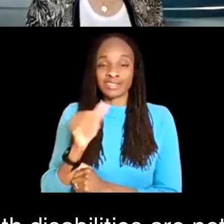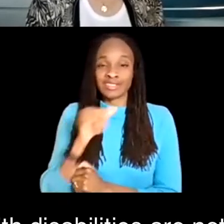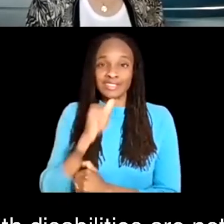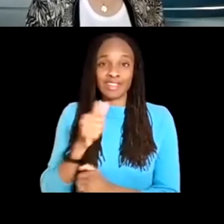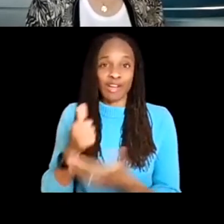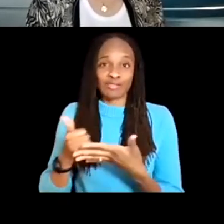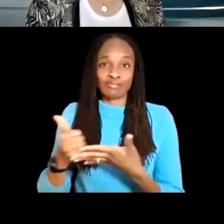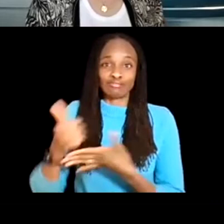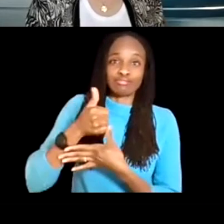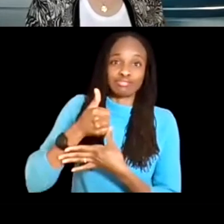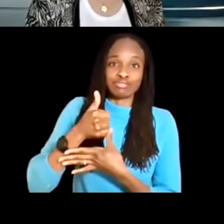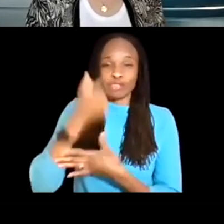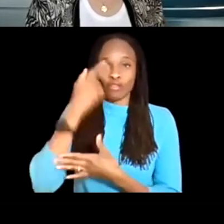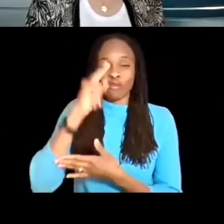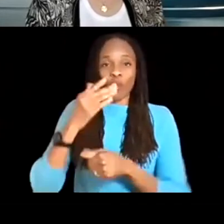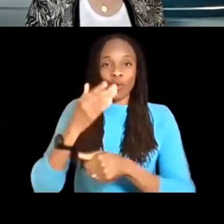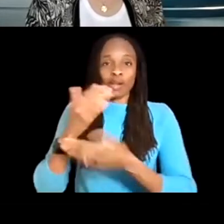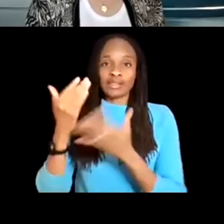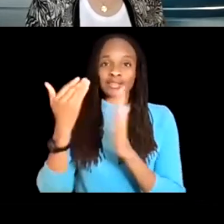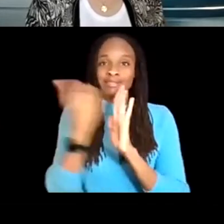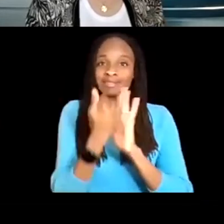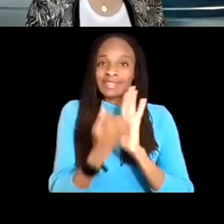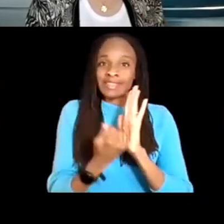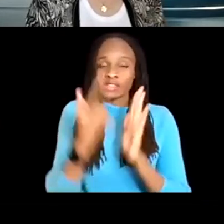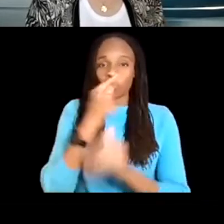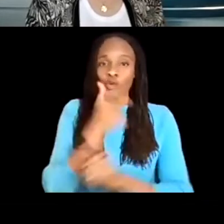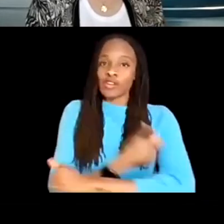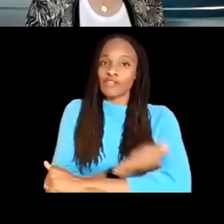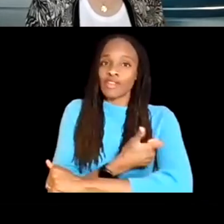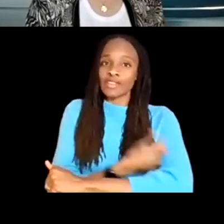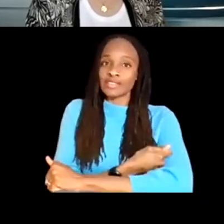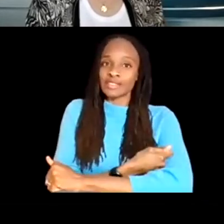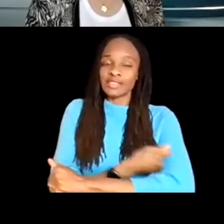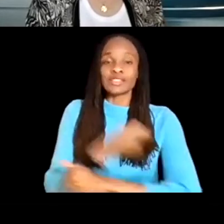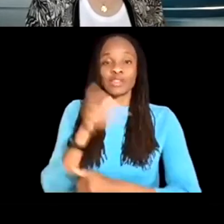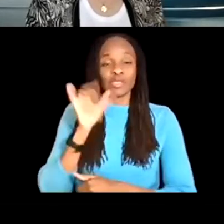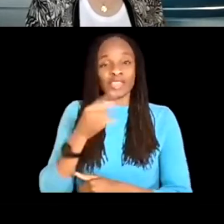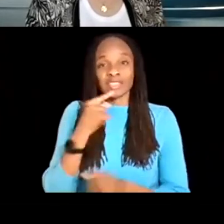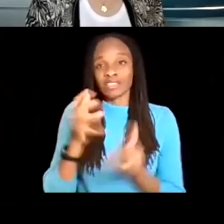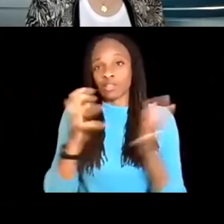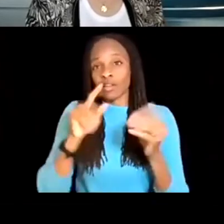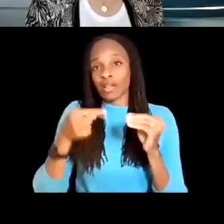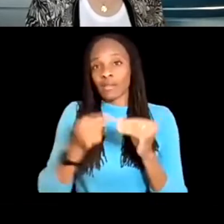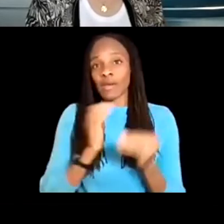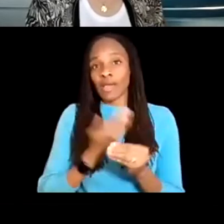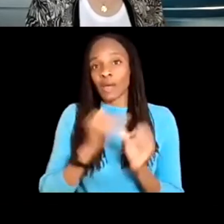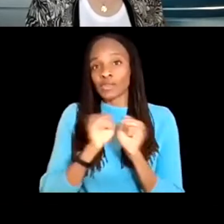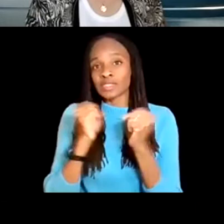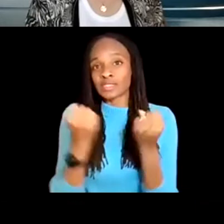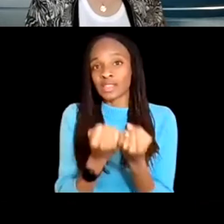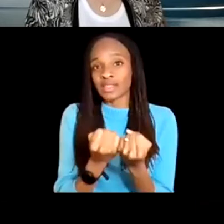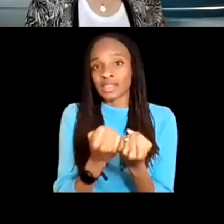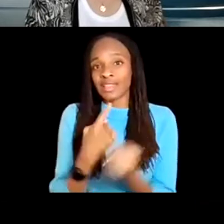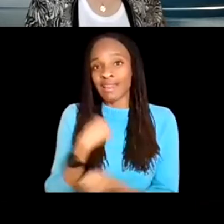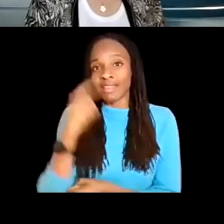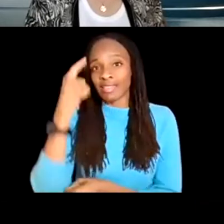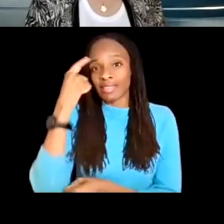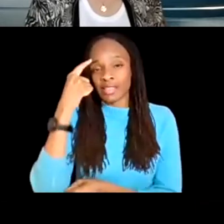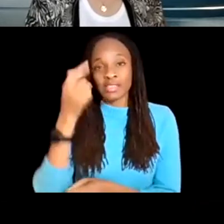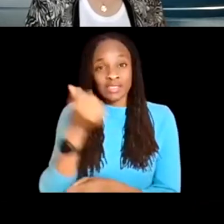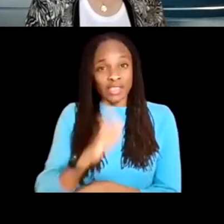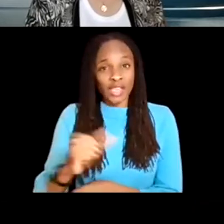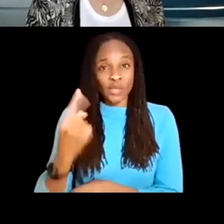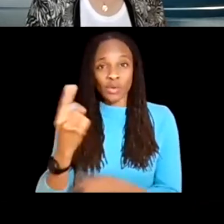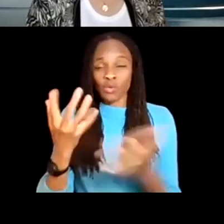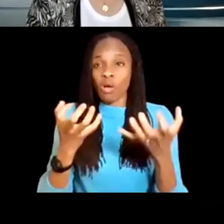on lists for vaccination, which reveals a whole lot about our society, I think. So does anyone want